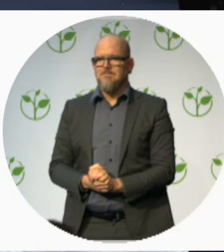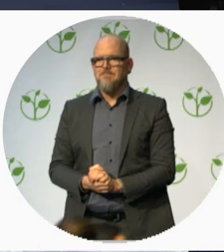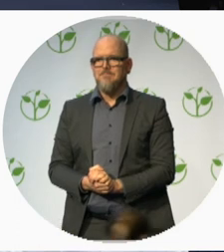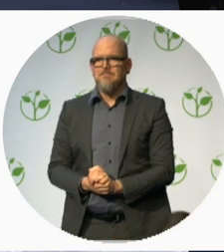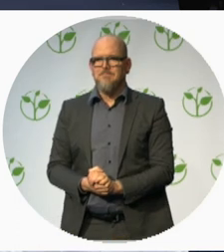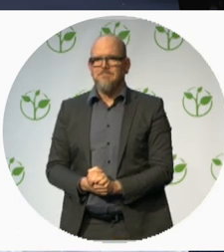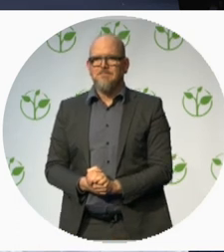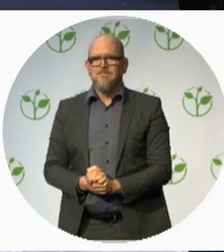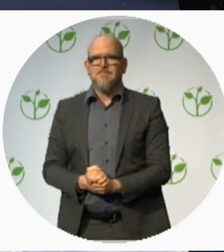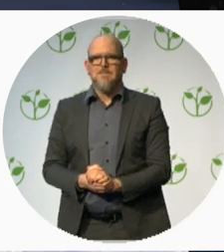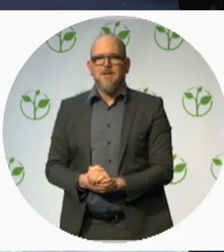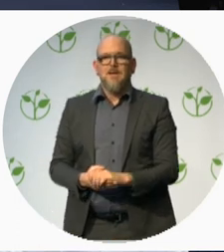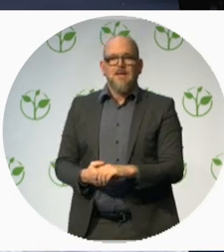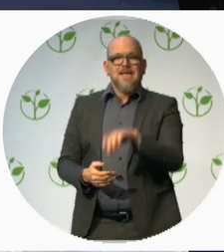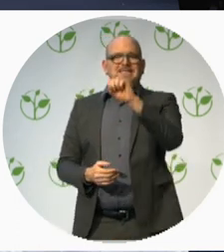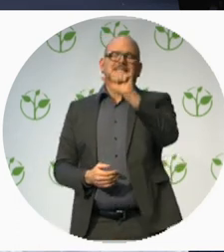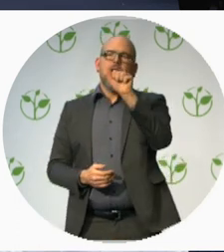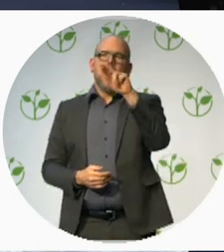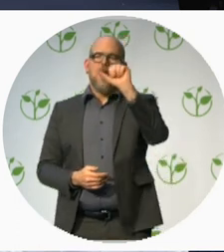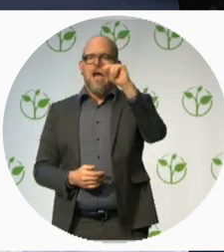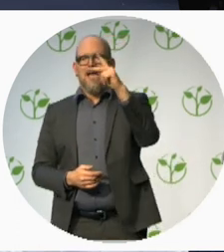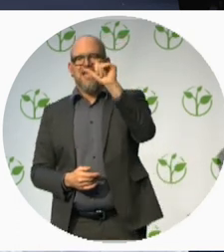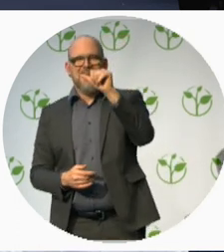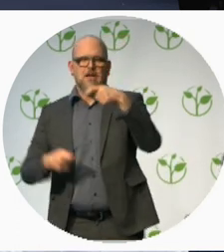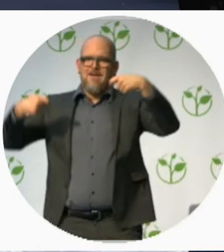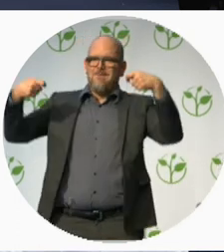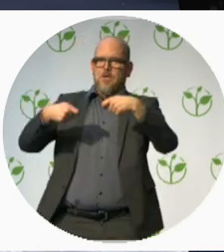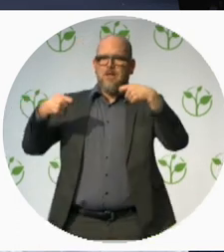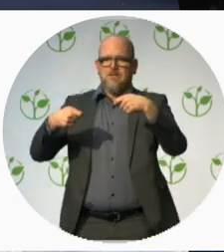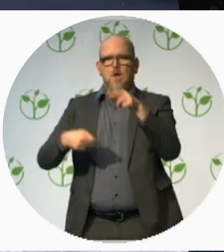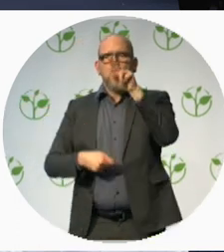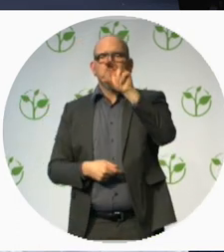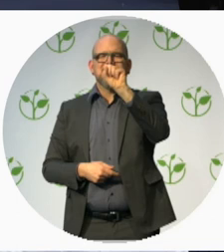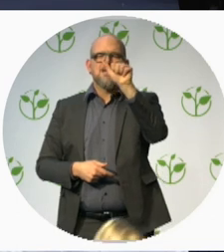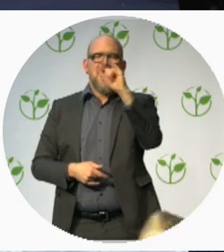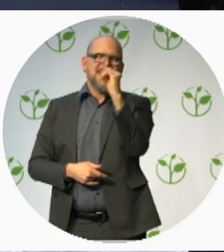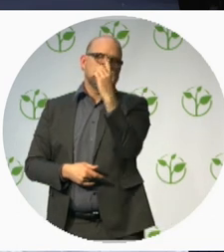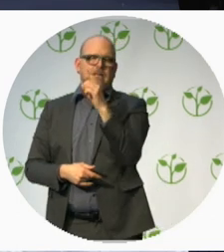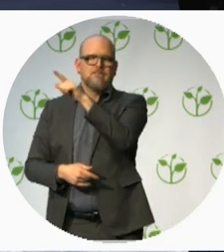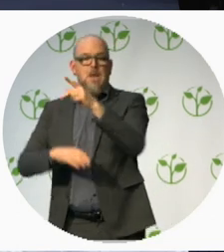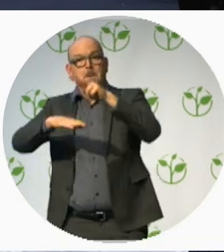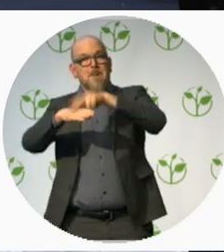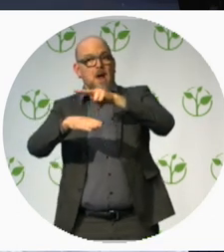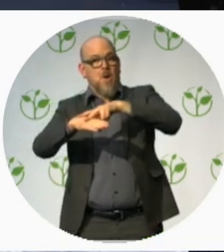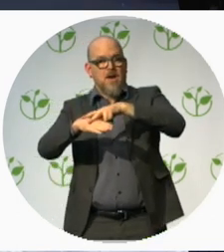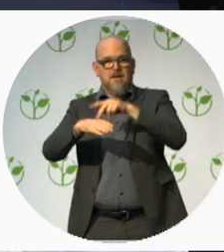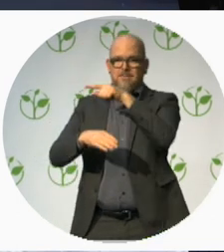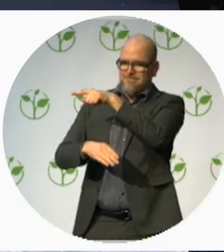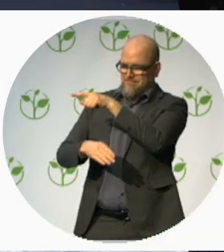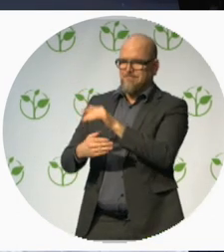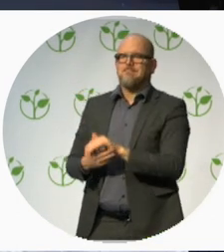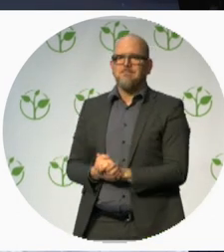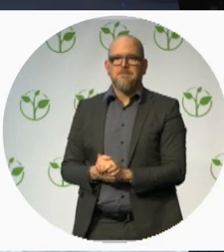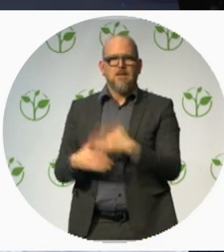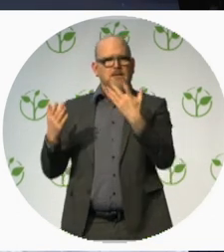Congratulations to Saraki Foundation and USAID in Paraguay. In 2009, the creation of 7 laws led to improved